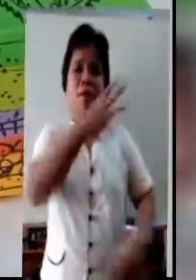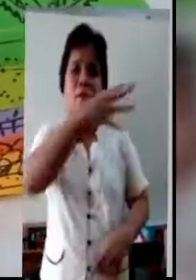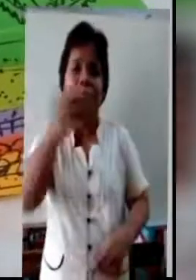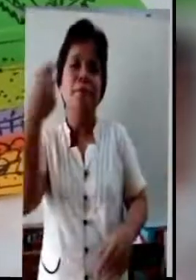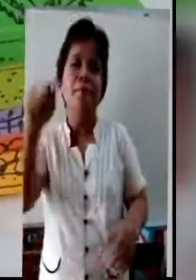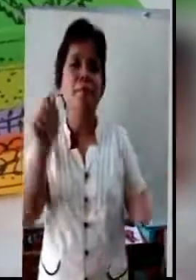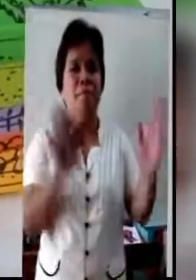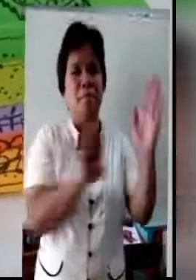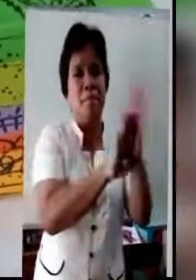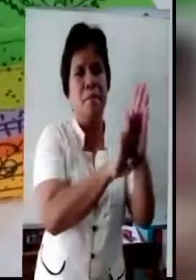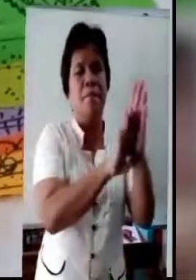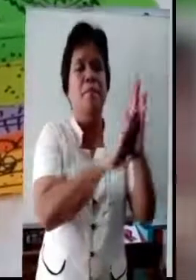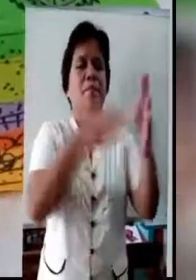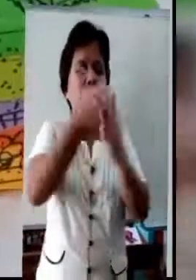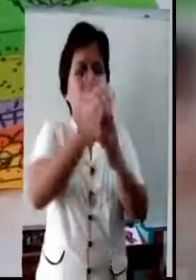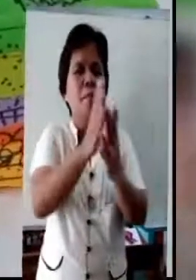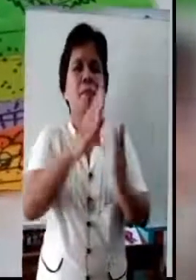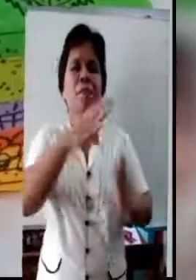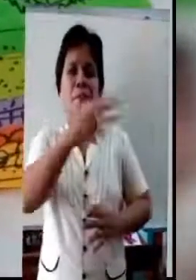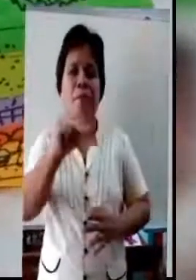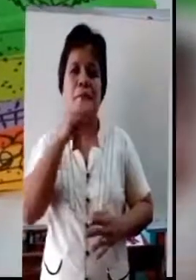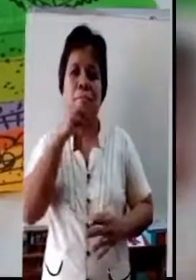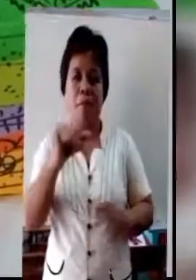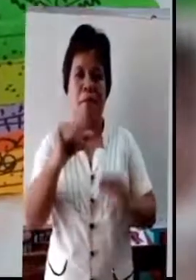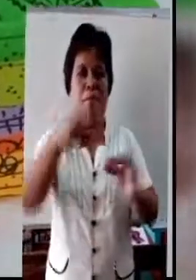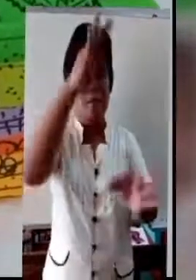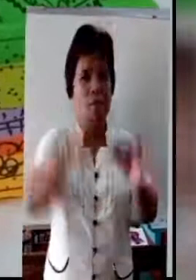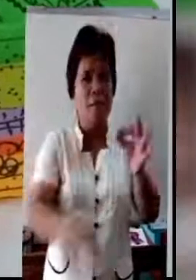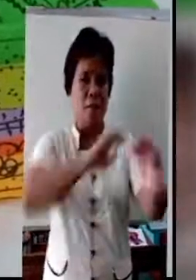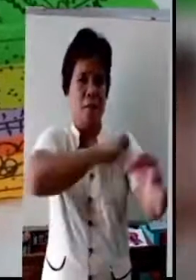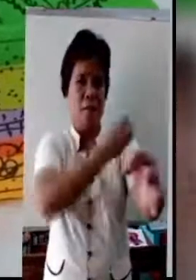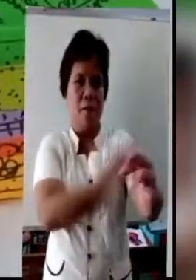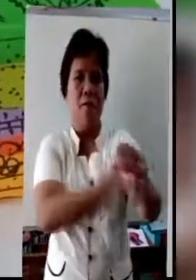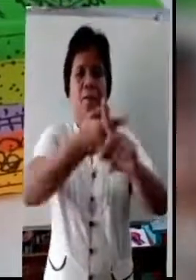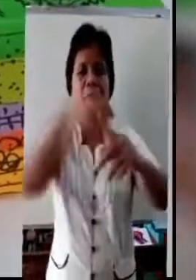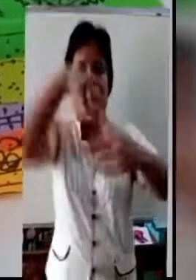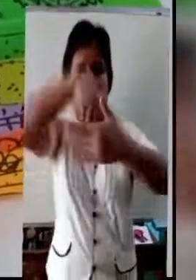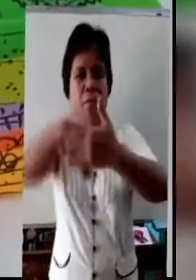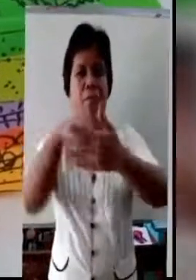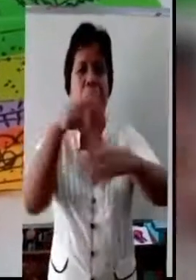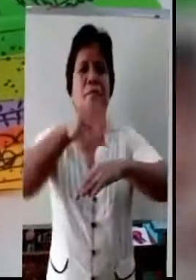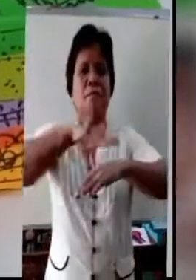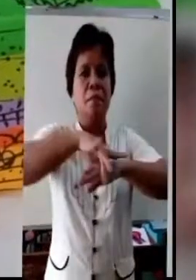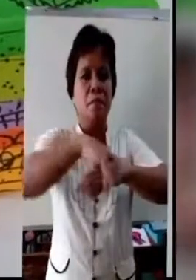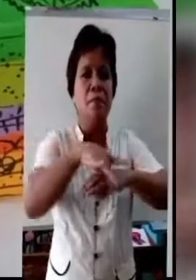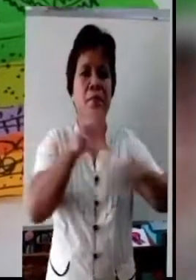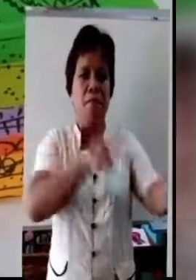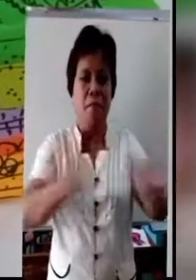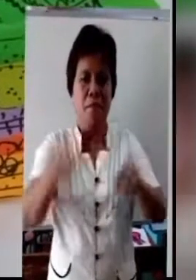and the boundary between them as wall. Energy from inside the earth makes the ground move.